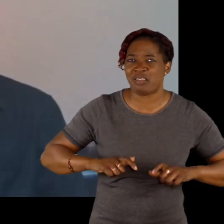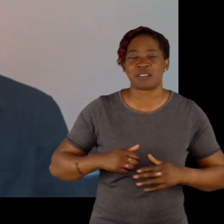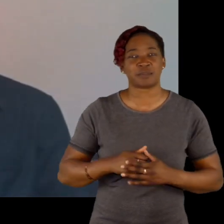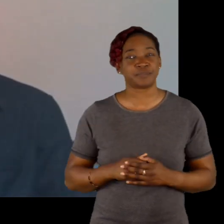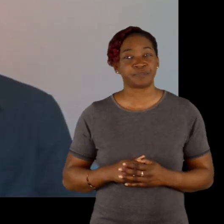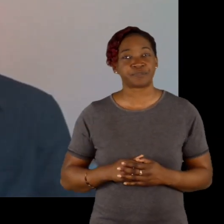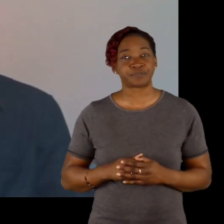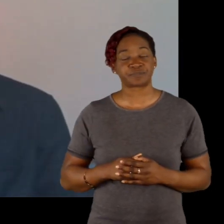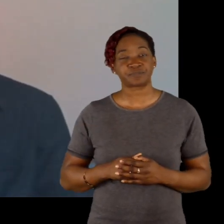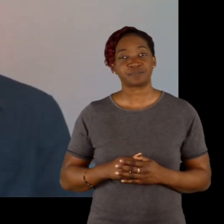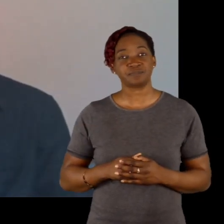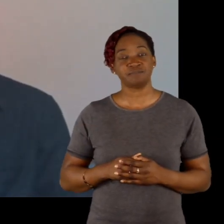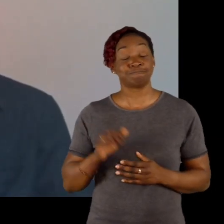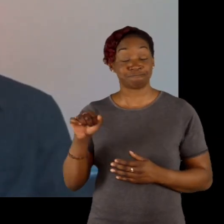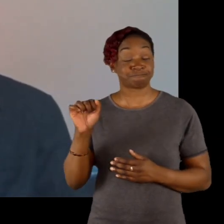out.